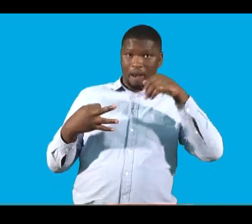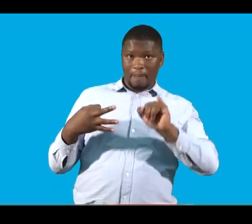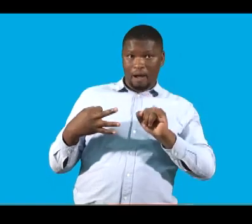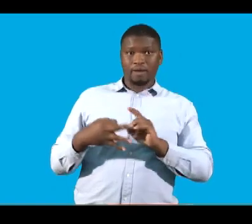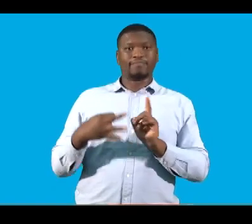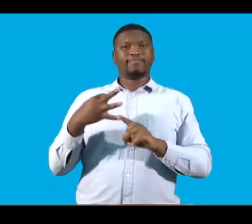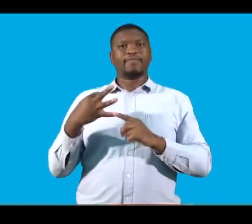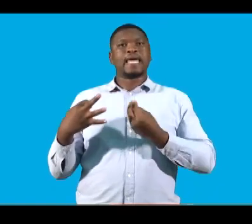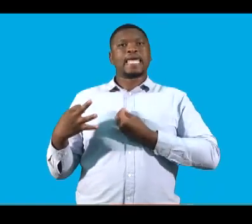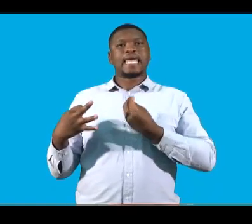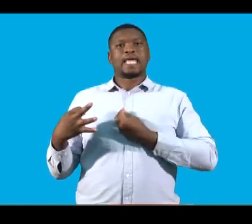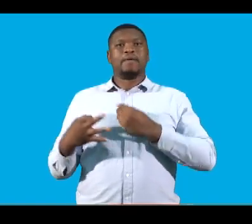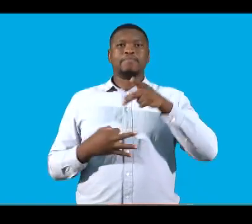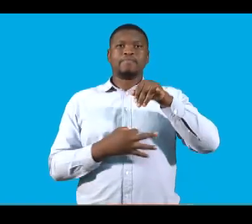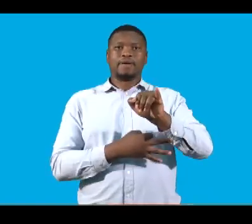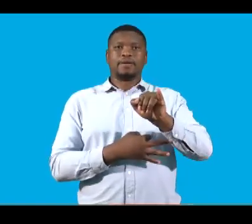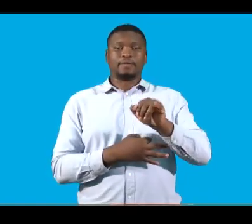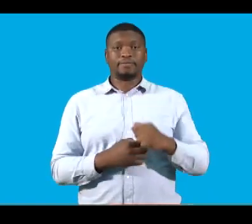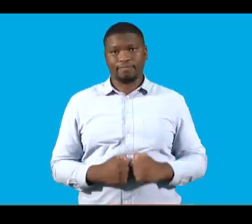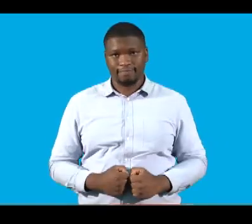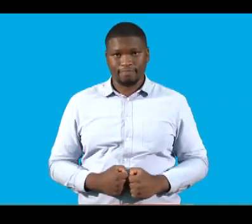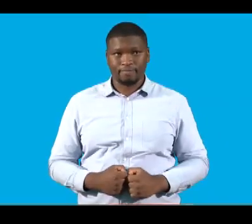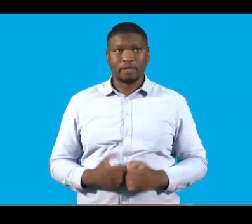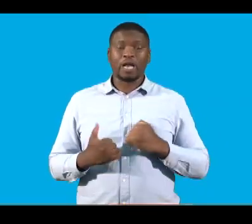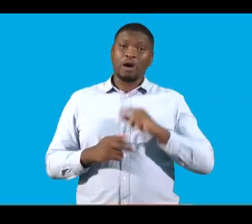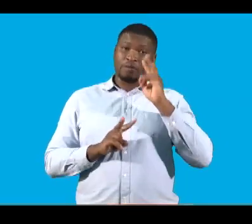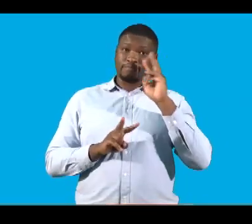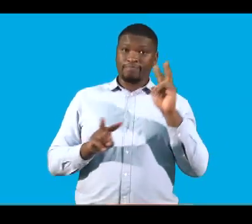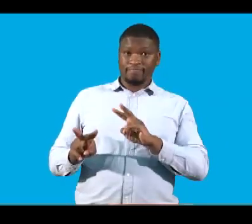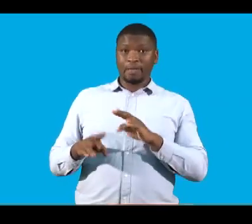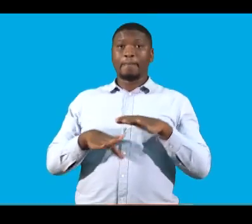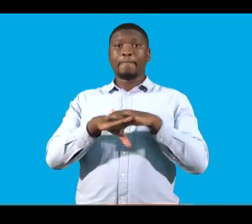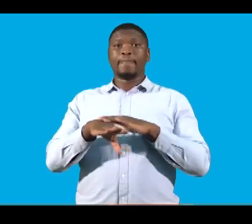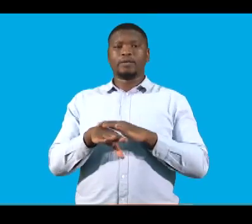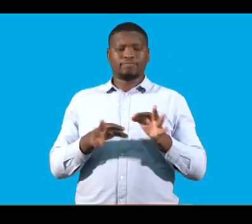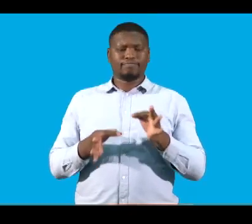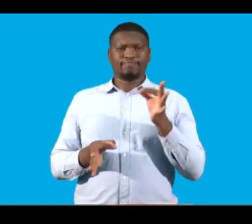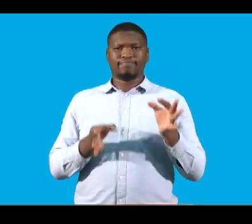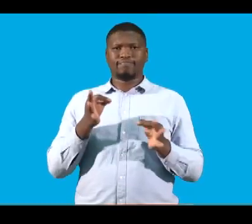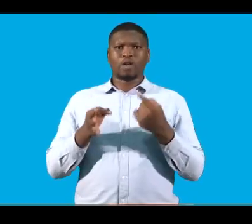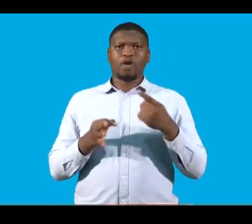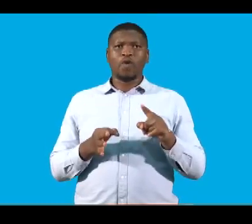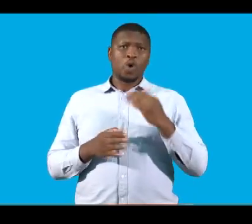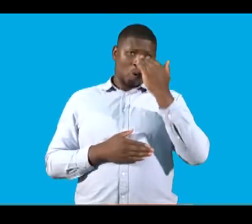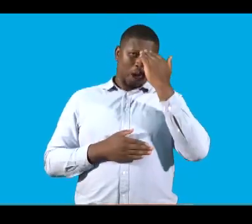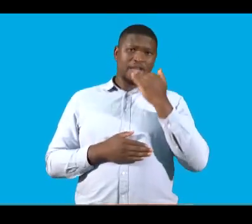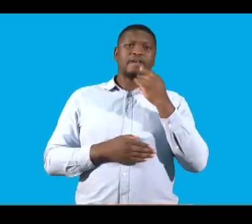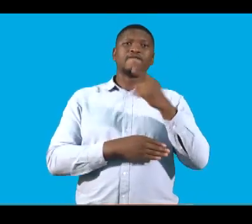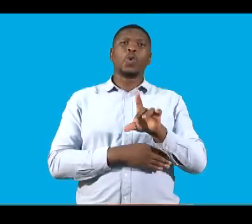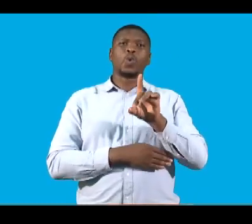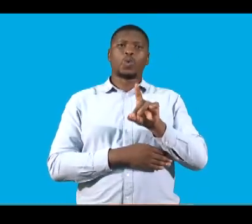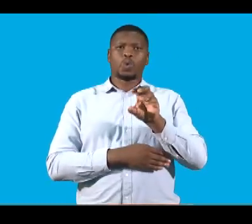got the younger Pi. Now, let's look at a basic analysis of a picture of Dorian